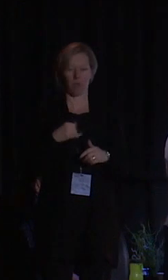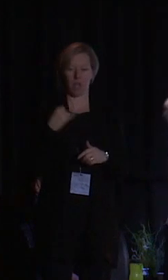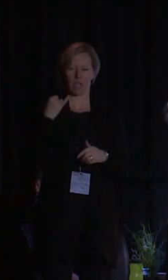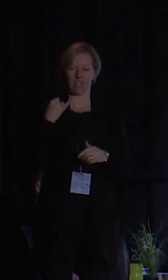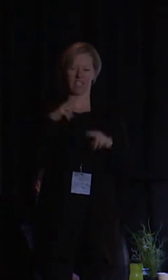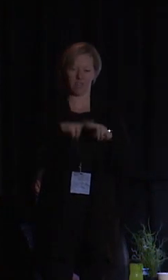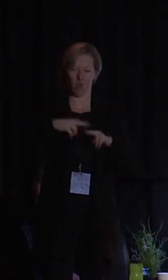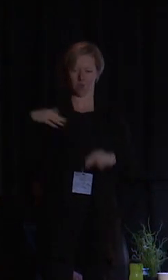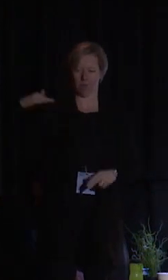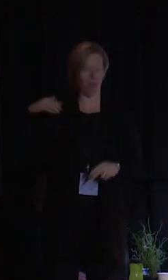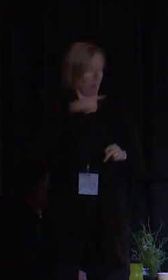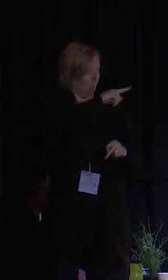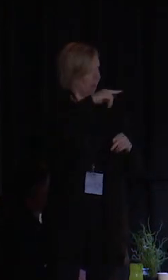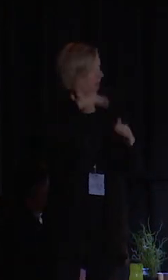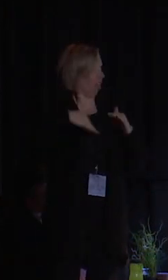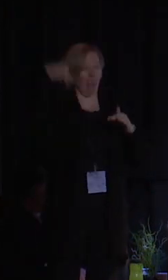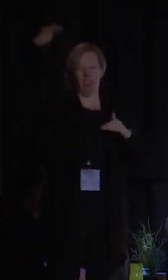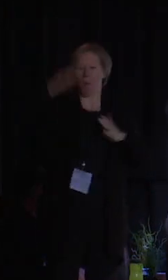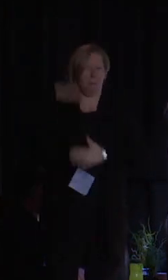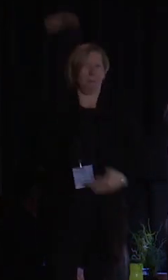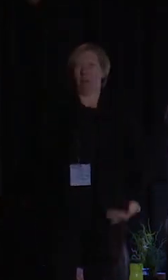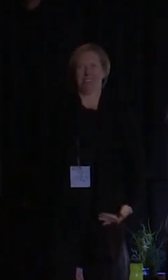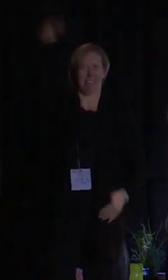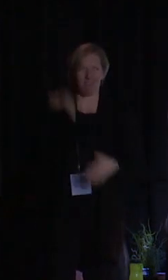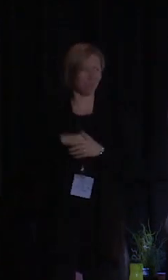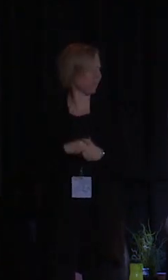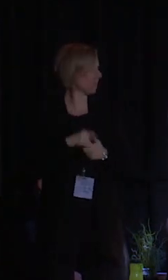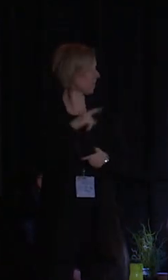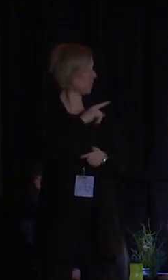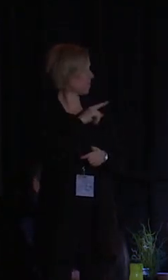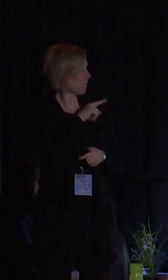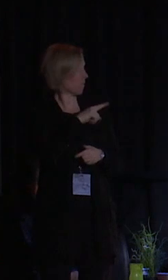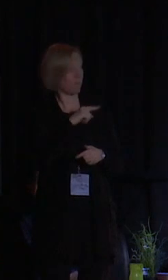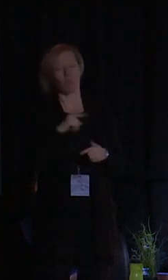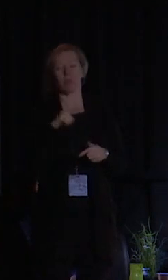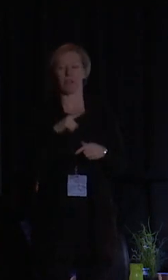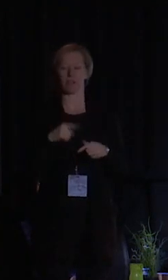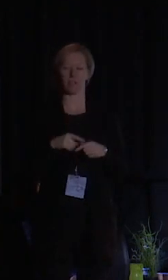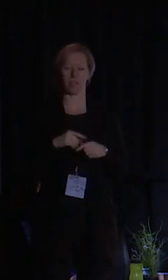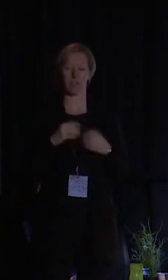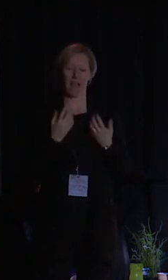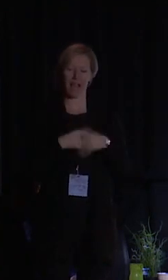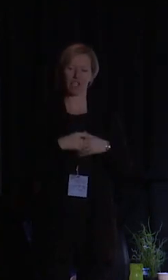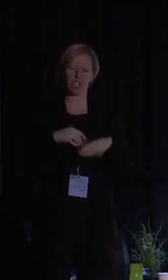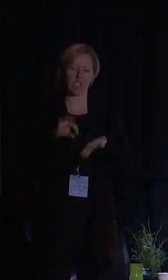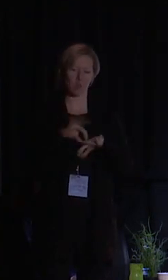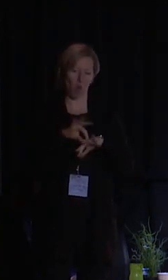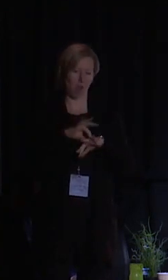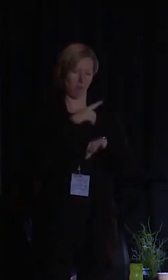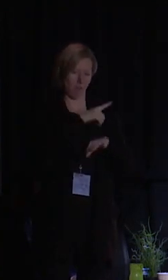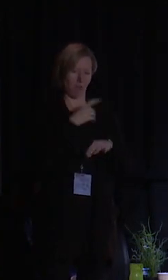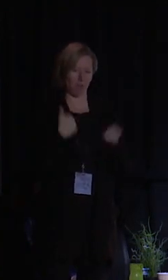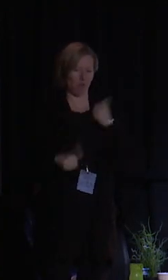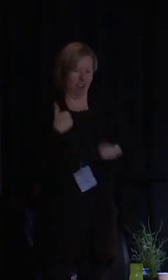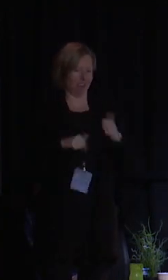is friggin' massive. Yeah, it's got a laser. So this is the engineer's wife. He was so proud of